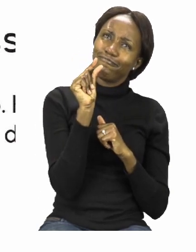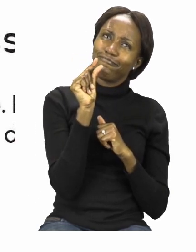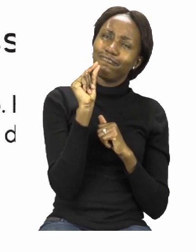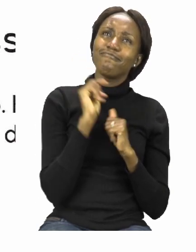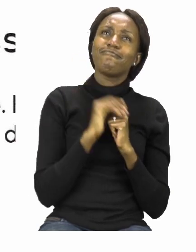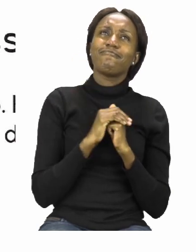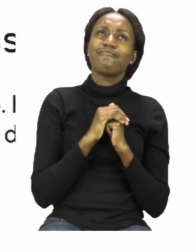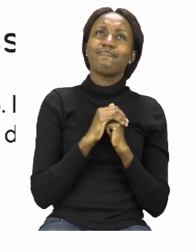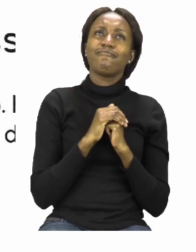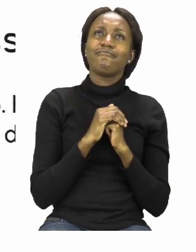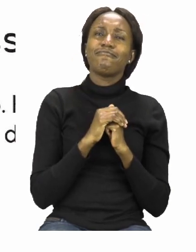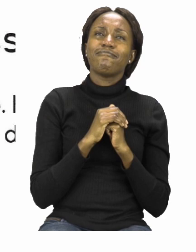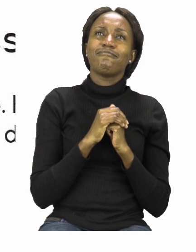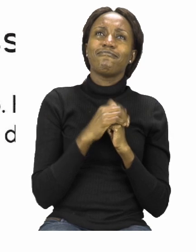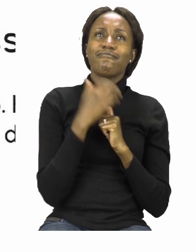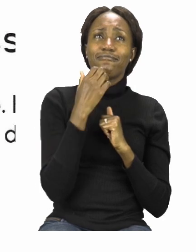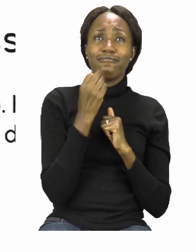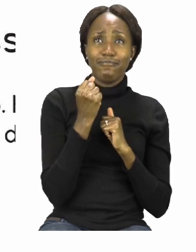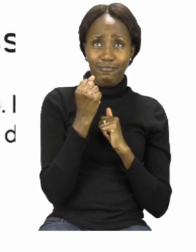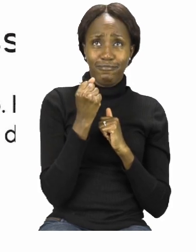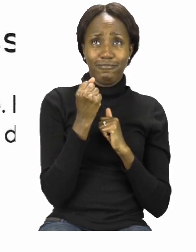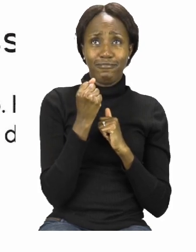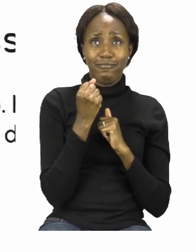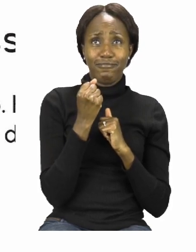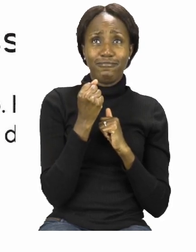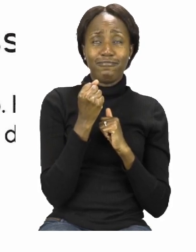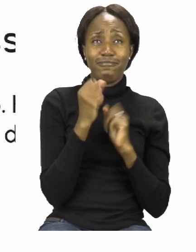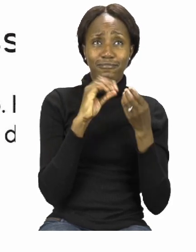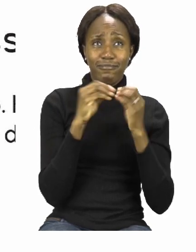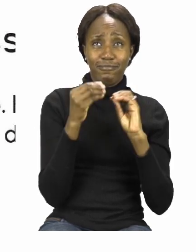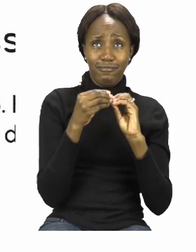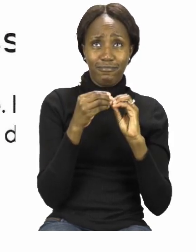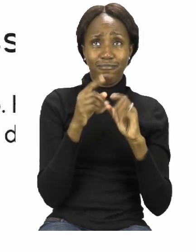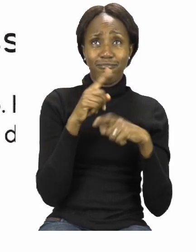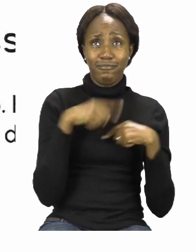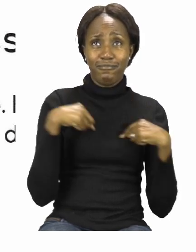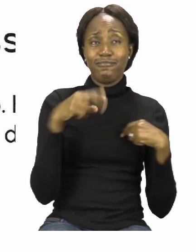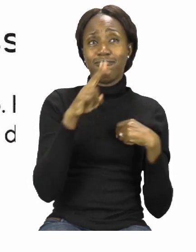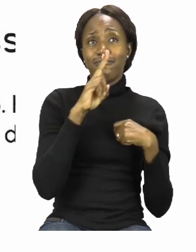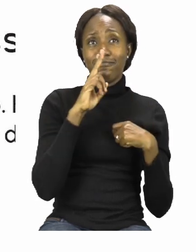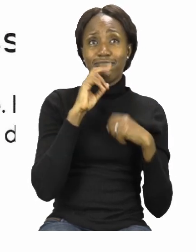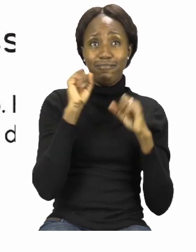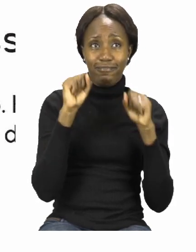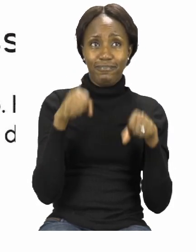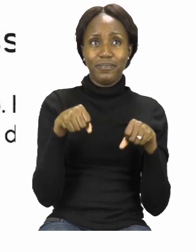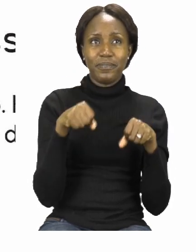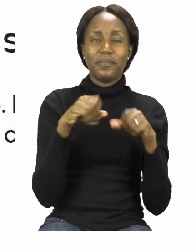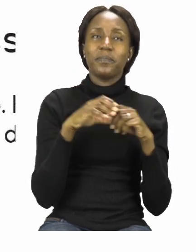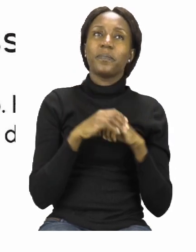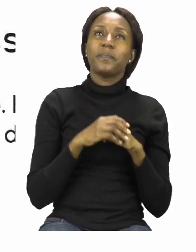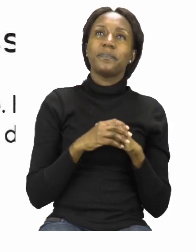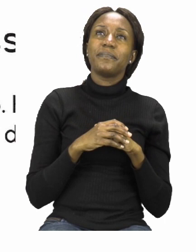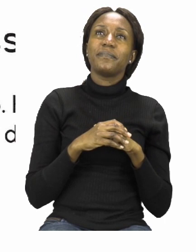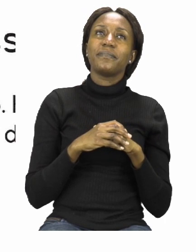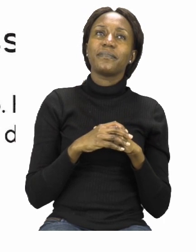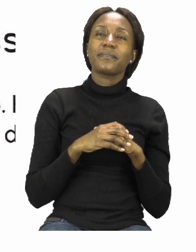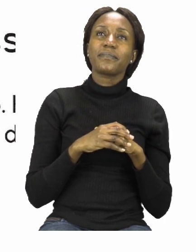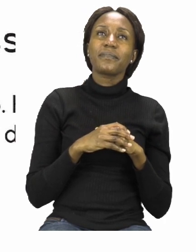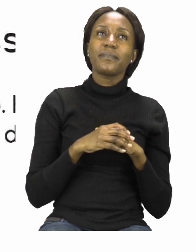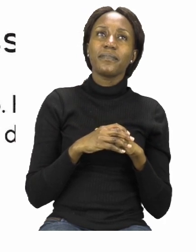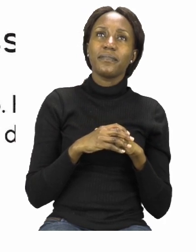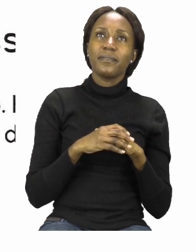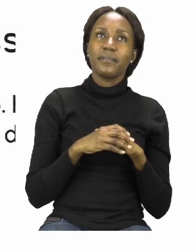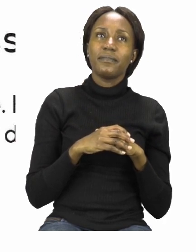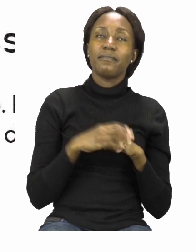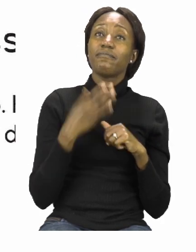that have a problem. It is our job to give an answer to the questions. All